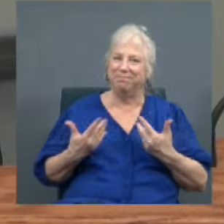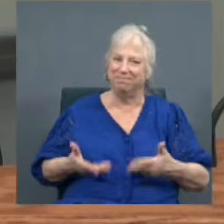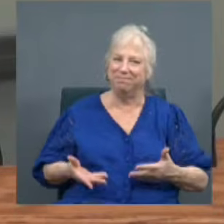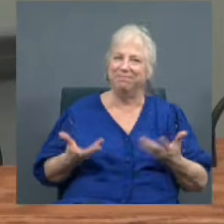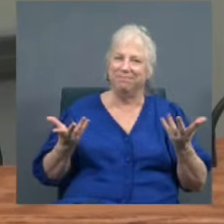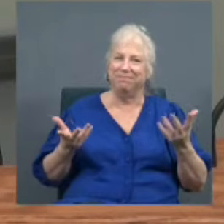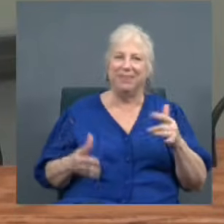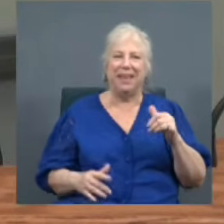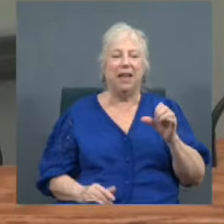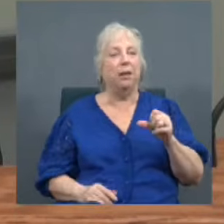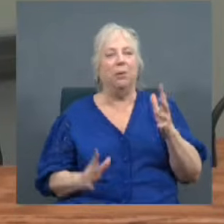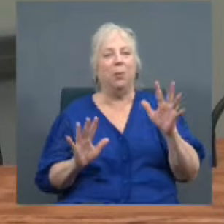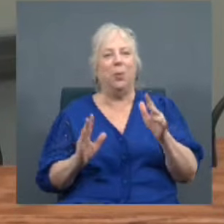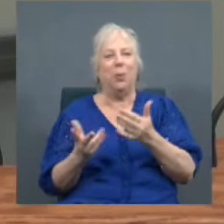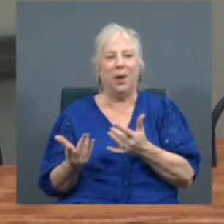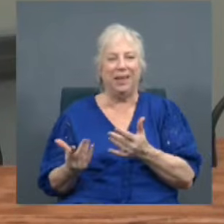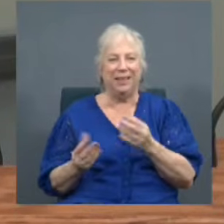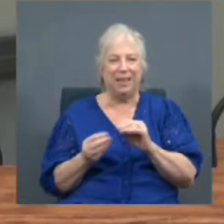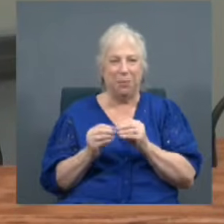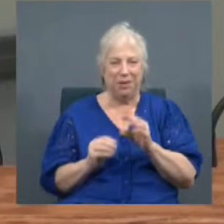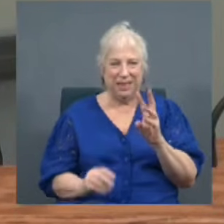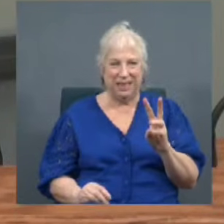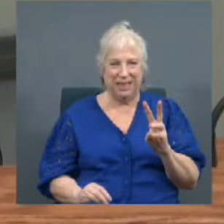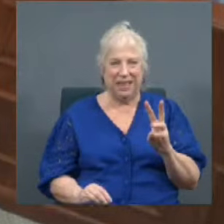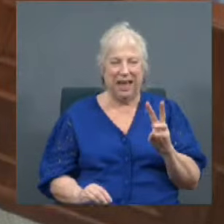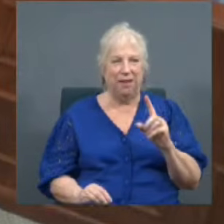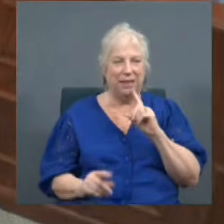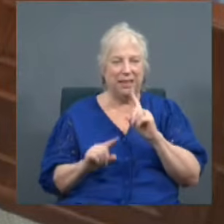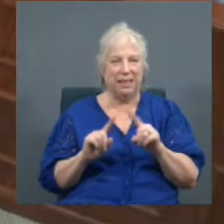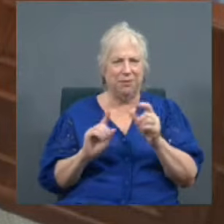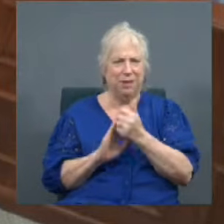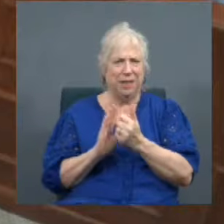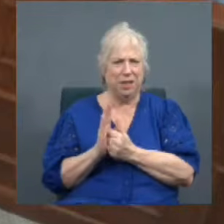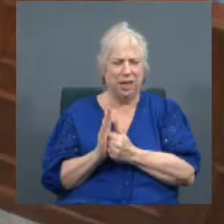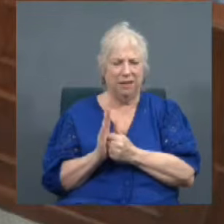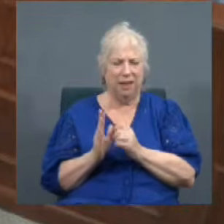Okay. ma'am. Wait a minute, number 6. I've got a different agenda than,